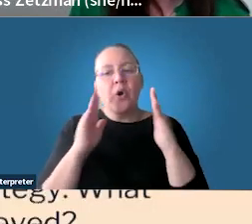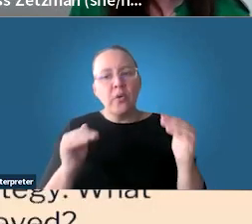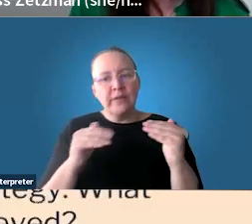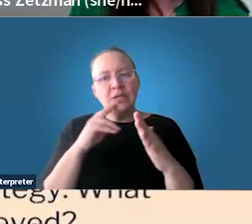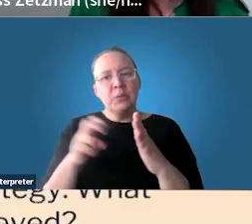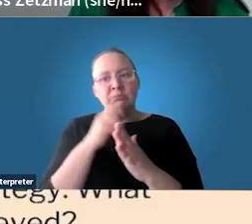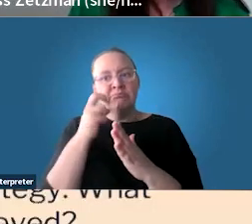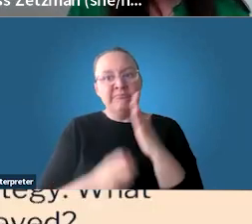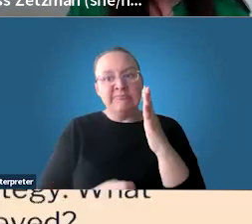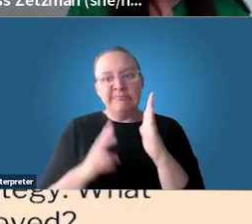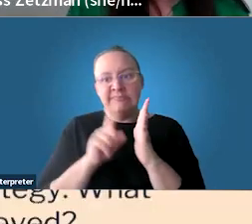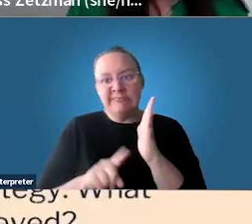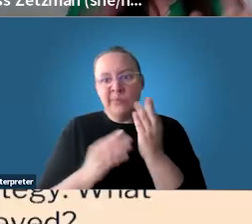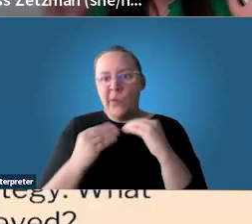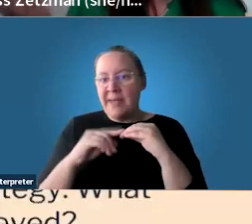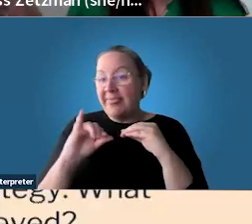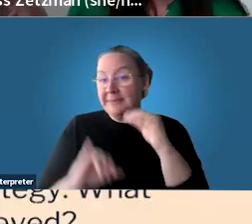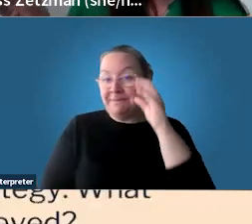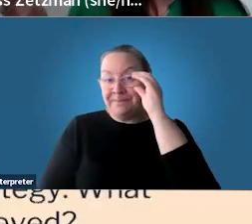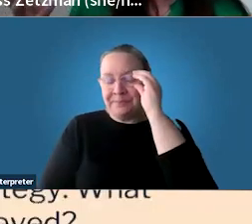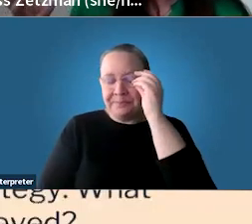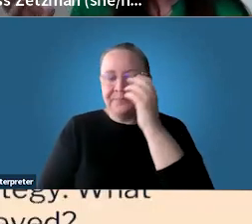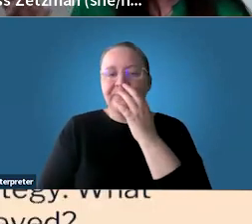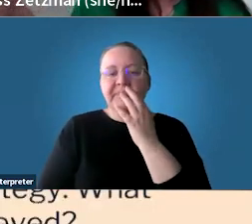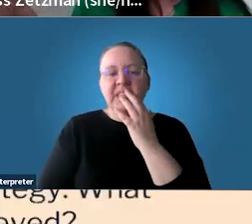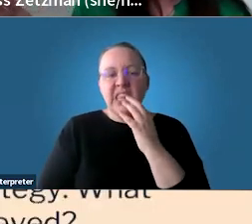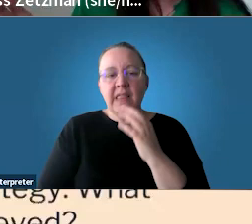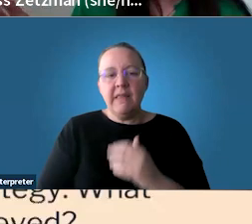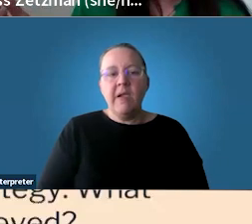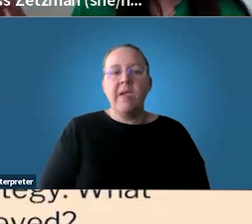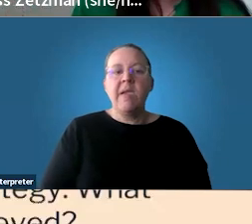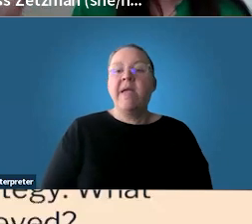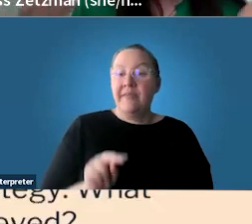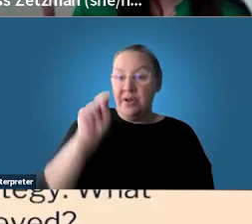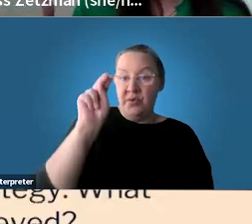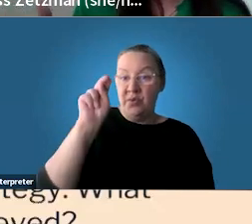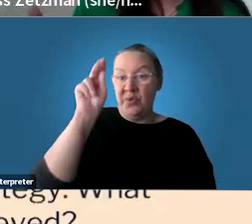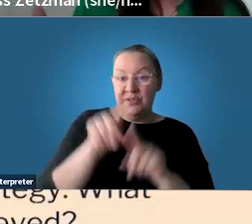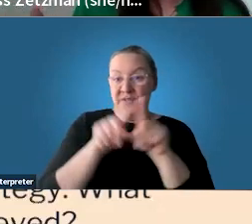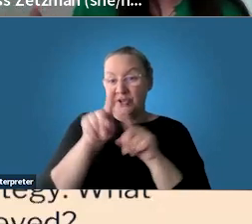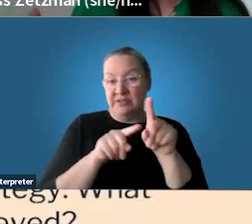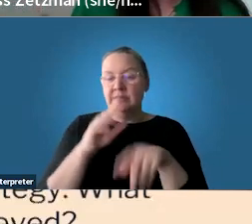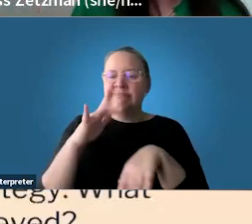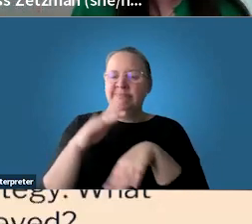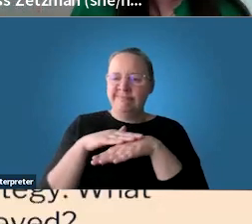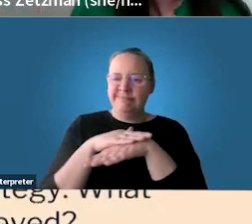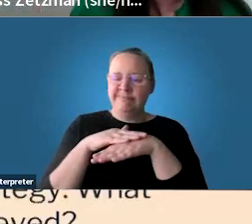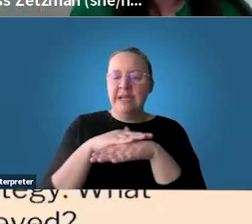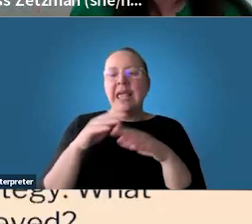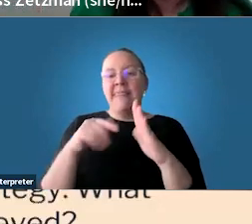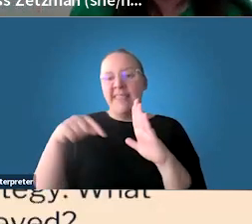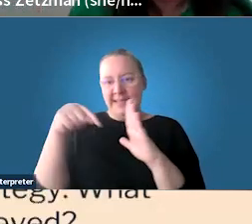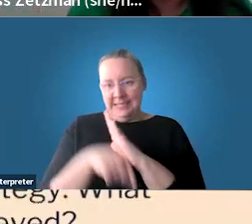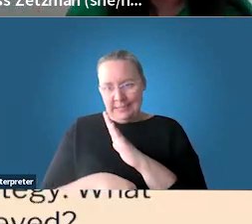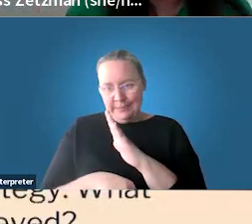in deeper into it. But we'll talk a little about the North Star, the narrative North Star today, and we'll talk about the deep narratives today, which are